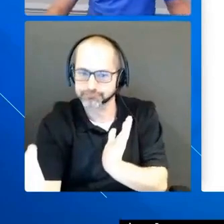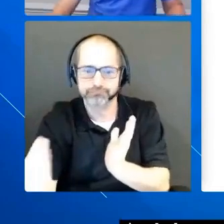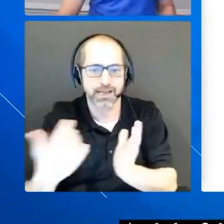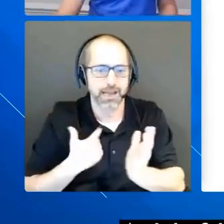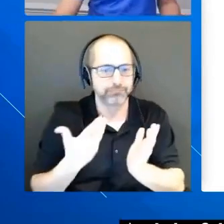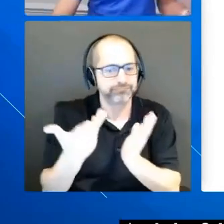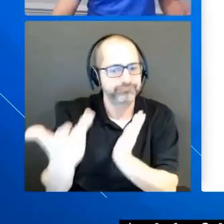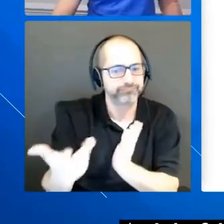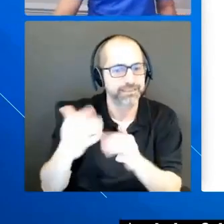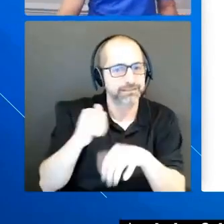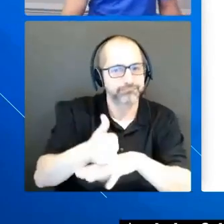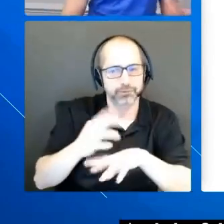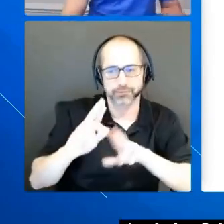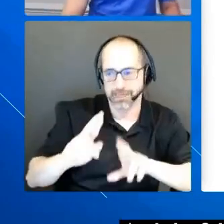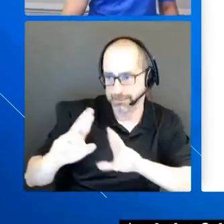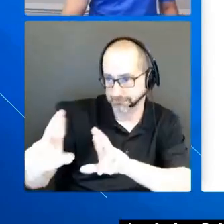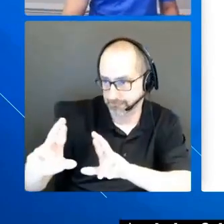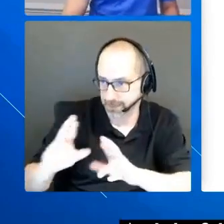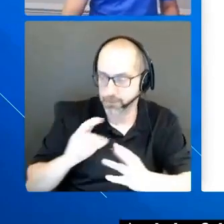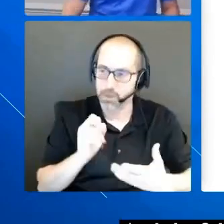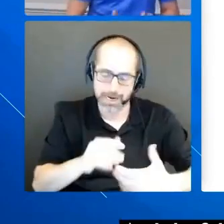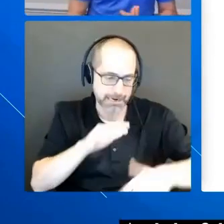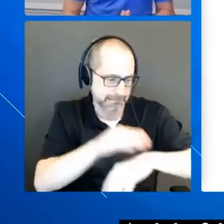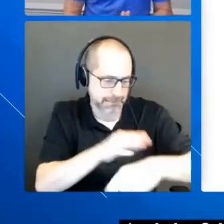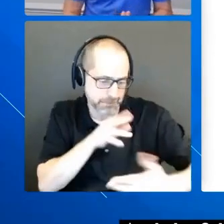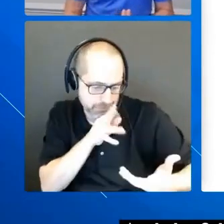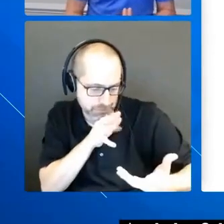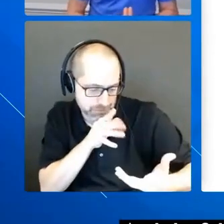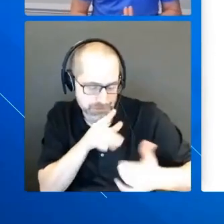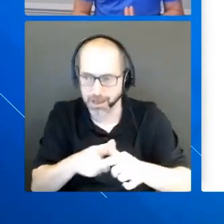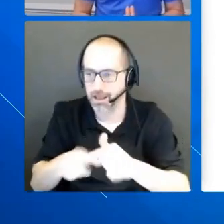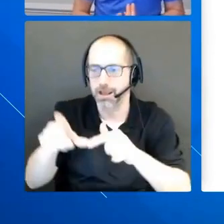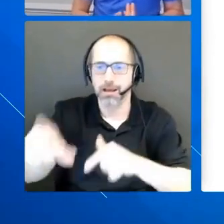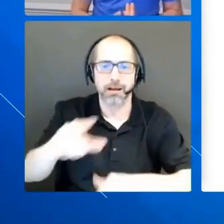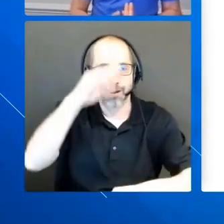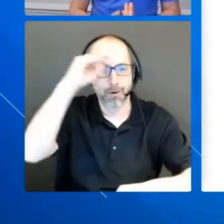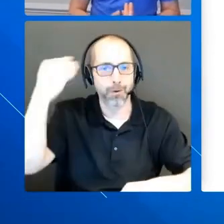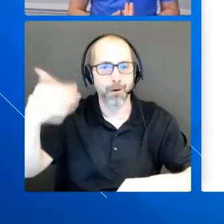instantly felt comfortable, being at my booth.